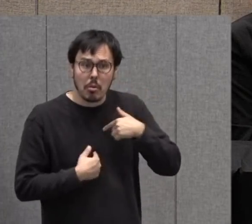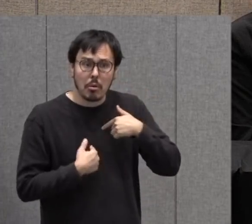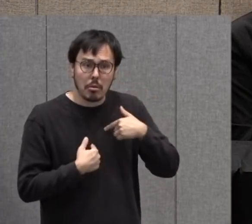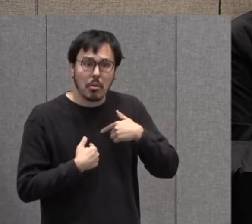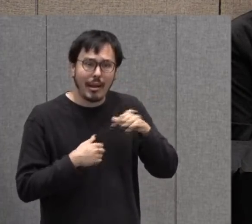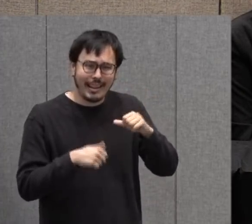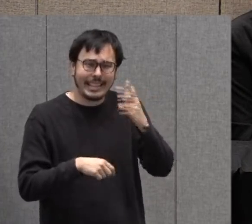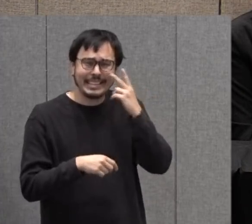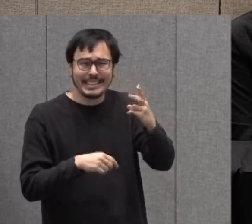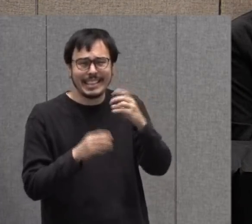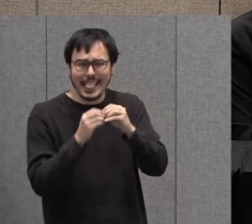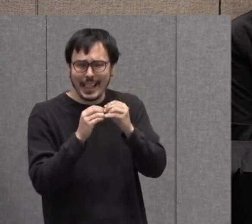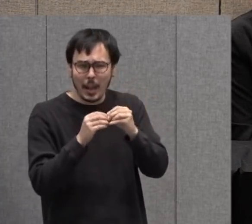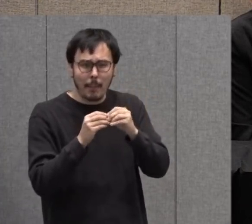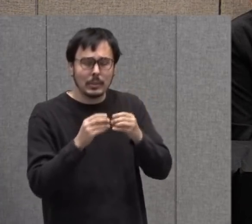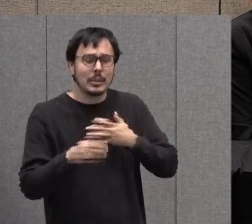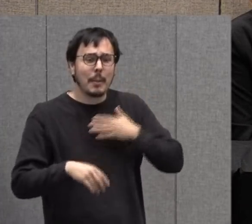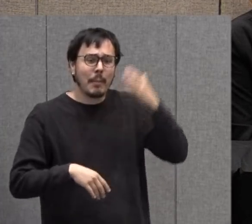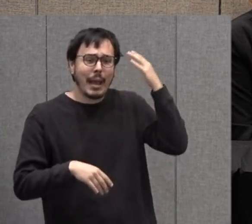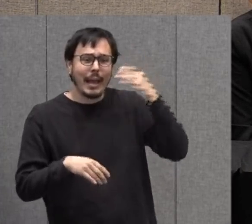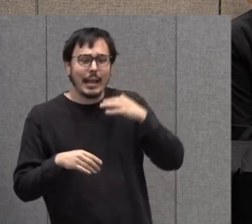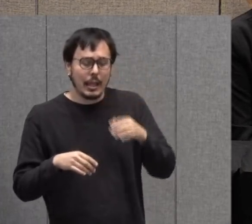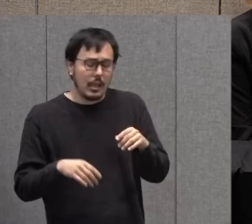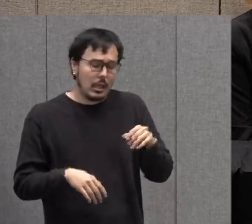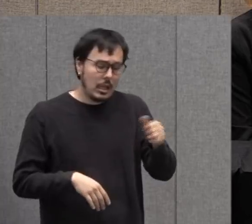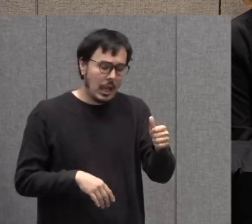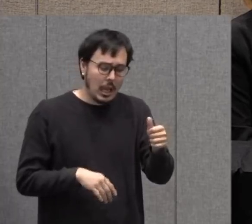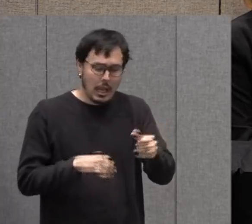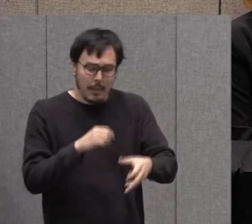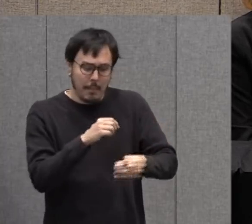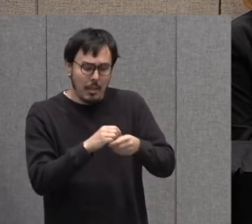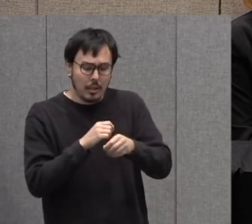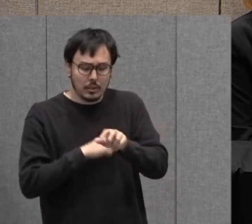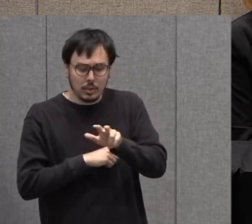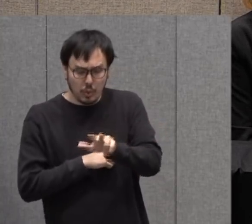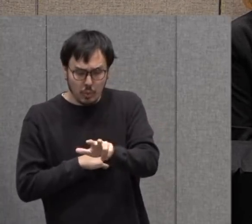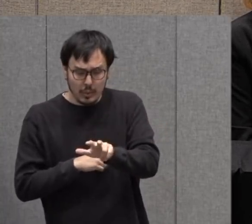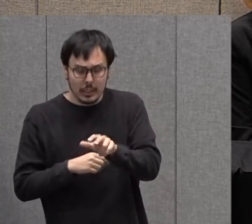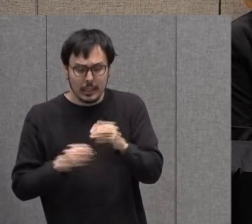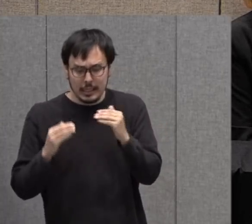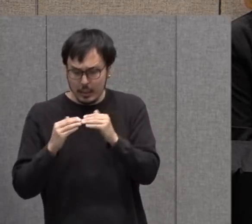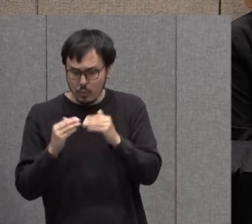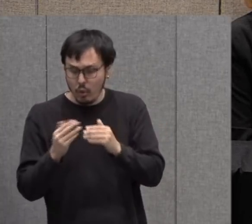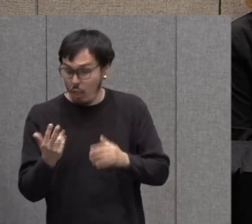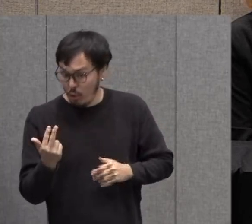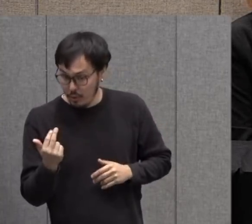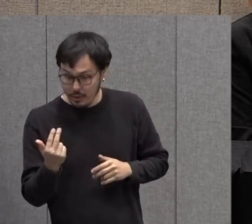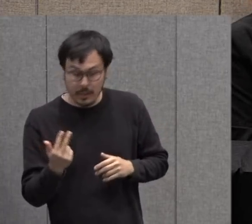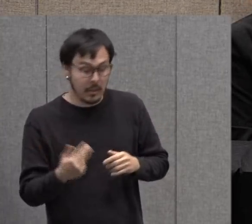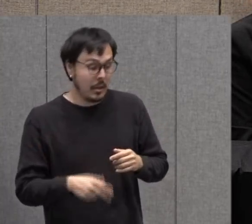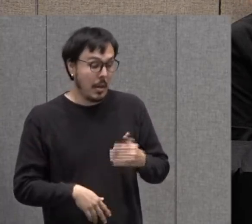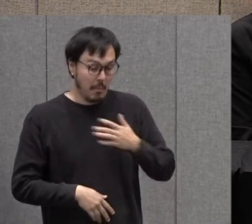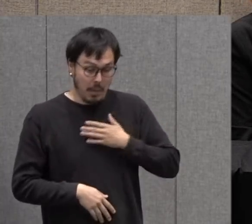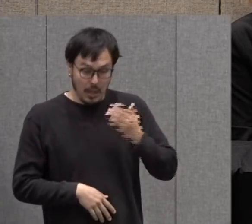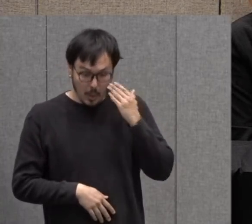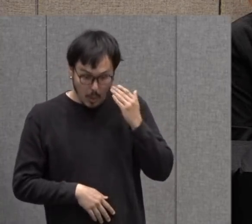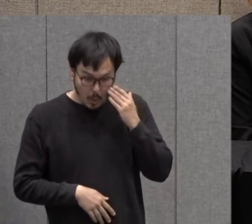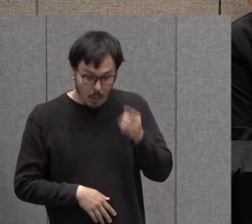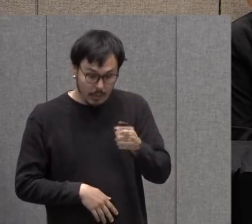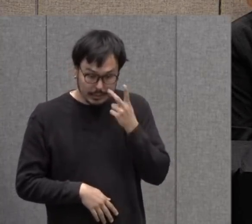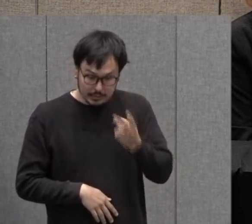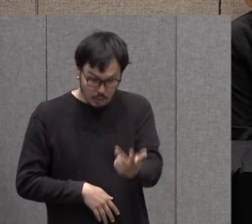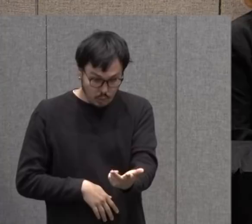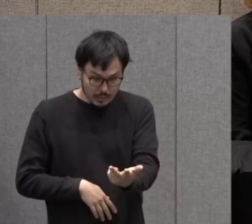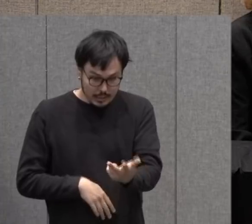strategy. numbers in my head. 10 plus 3 is 13. And then I know that there's 3 out